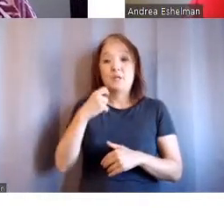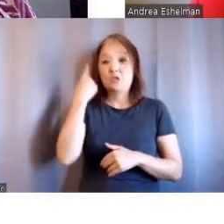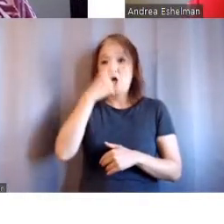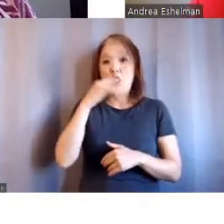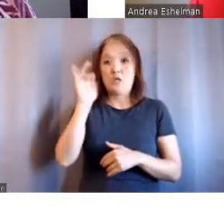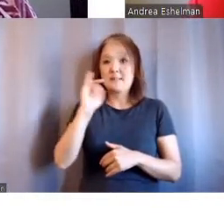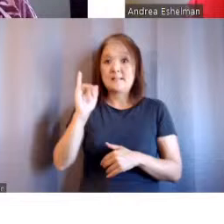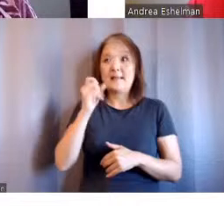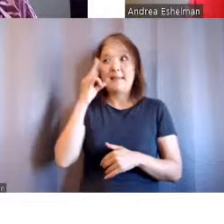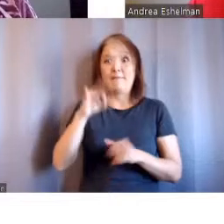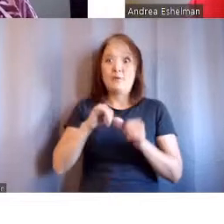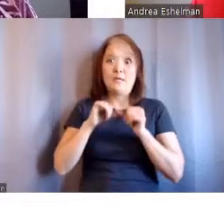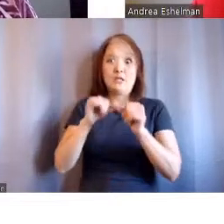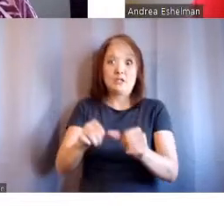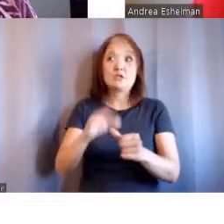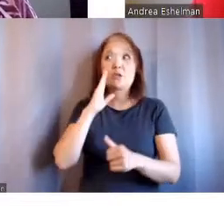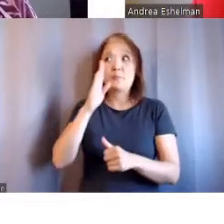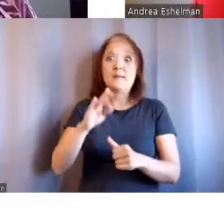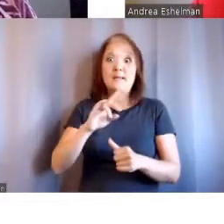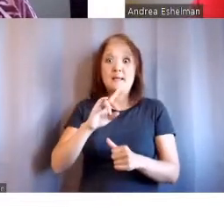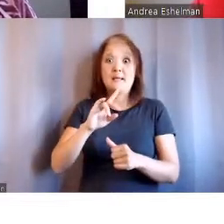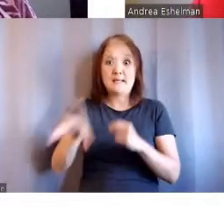hour.